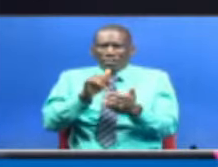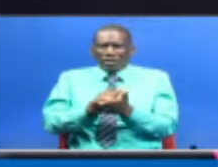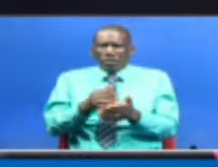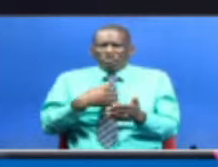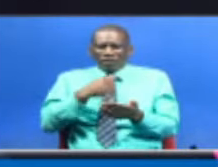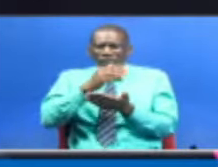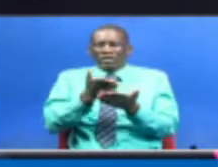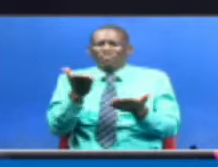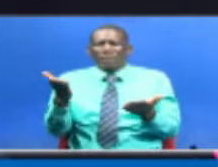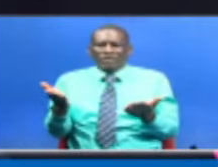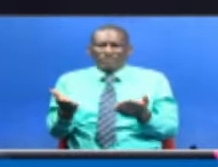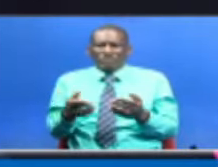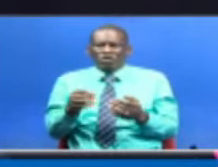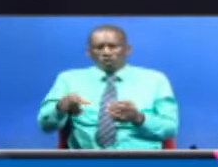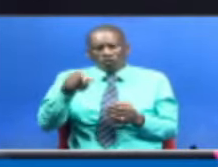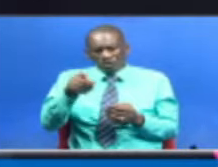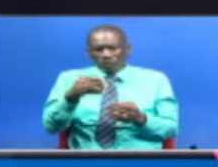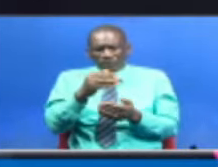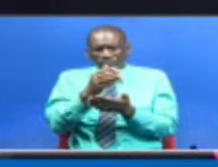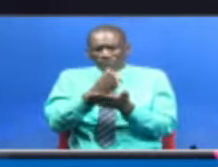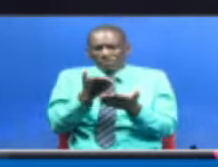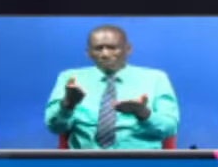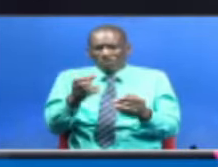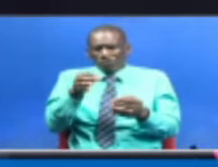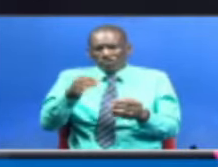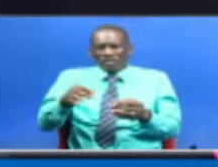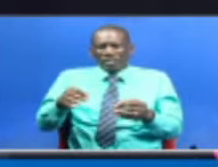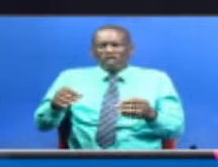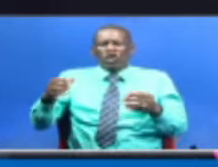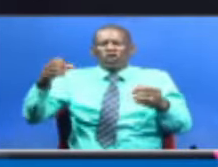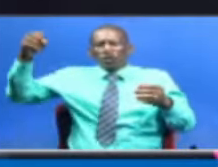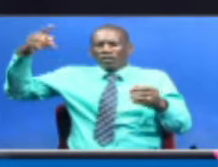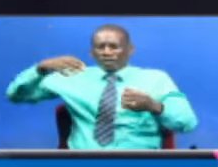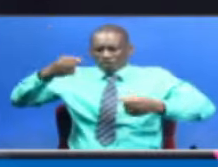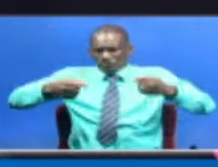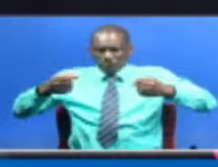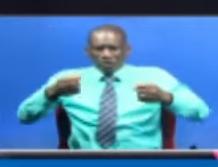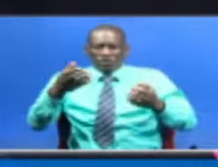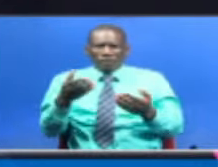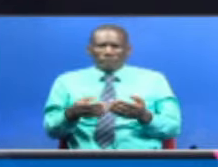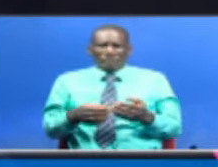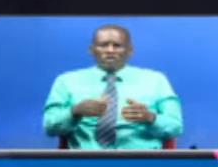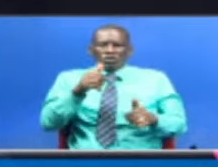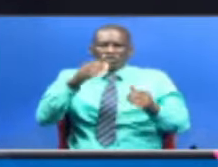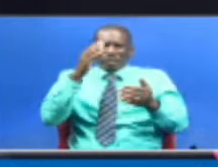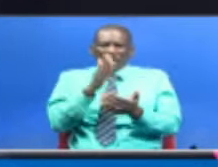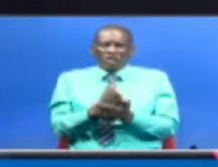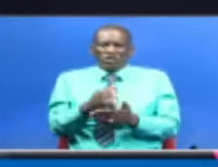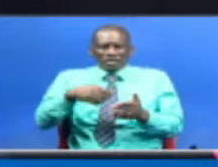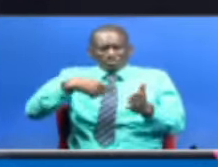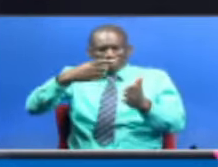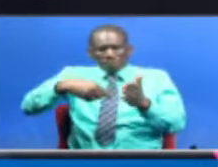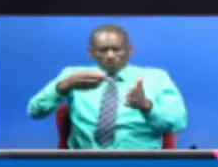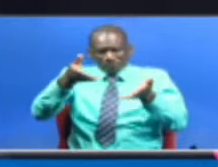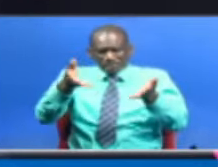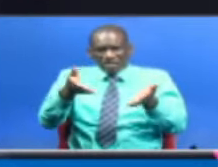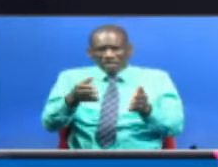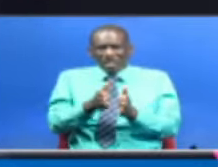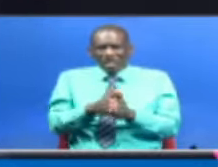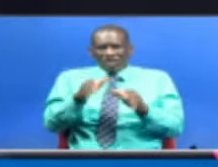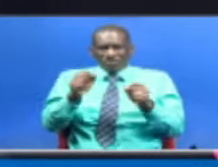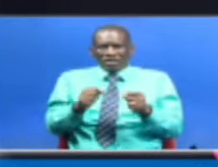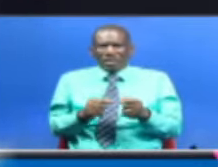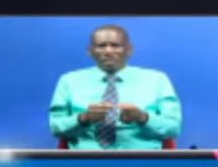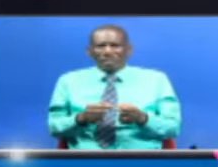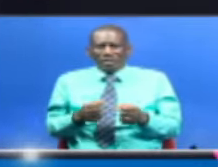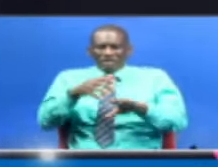components of this e-mobile vehicles that can be actually manufactured here, and we can backward integrate